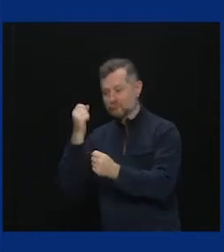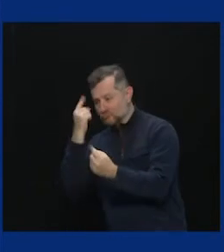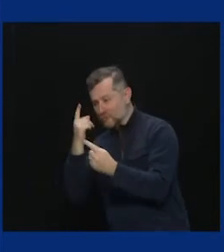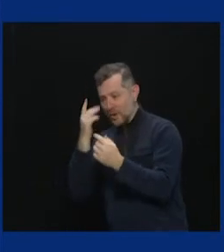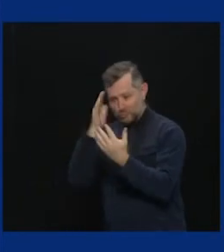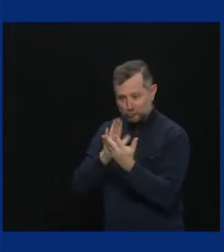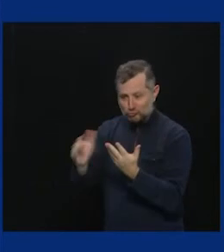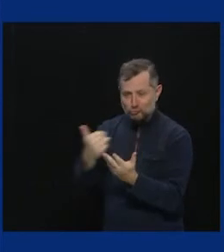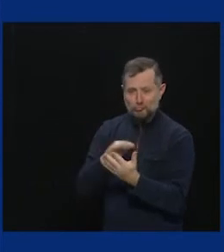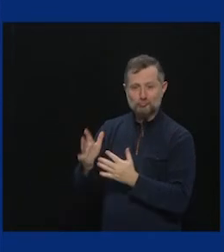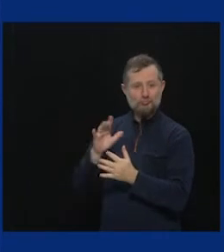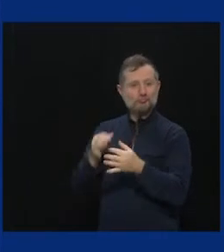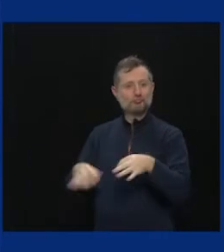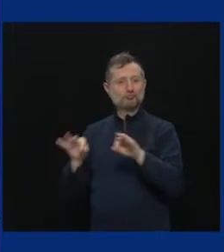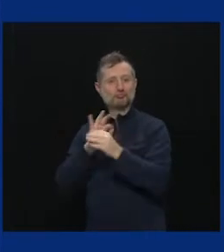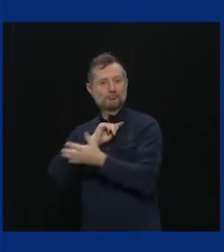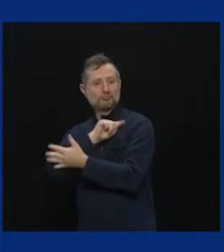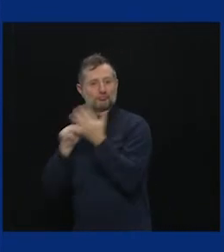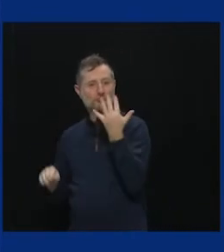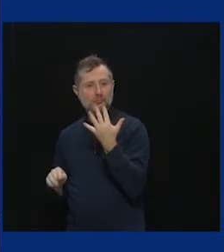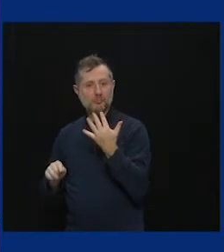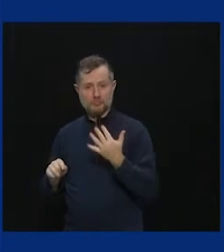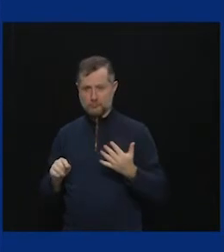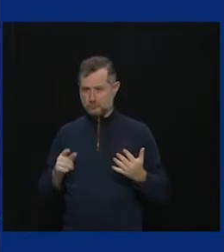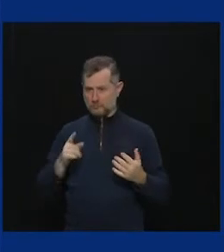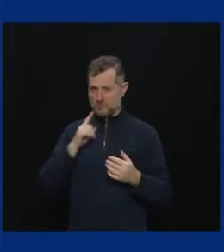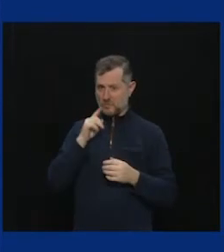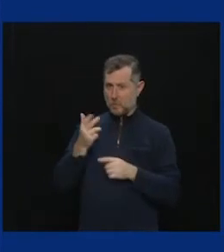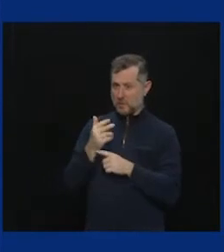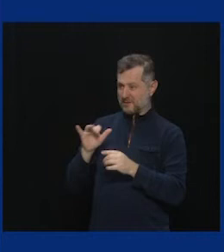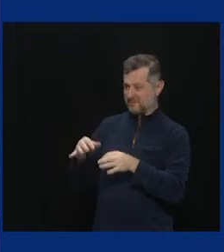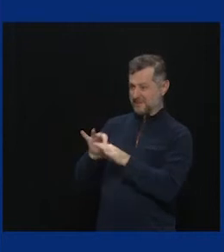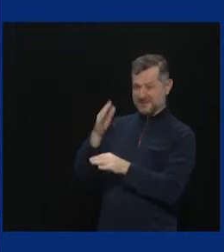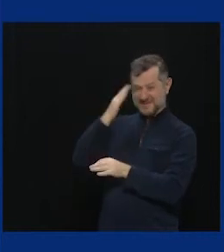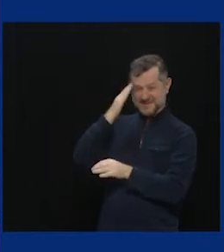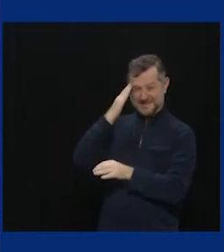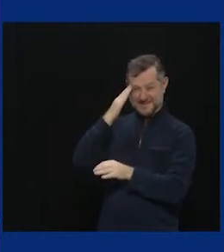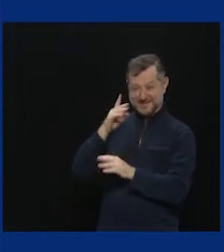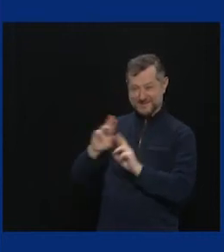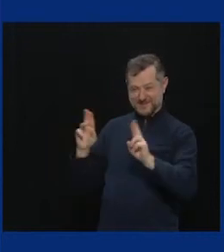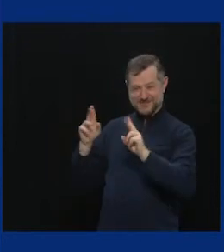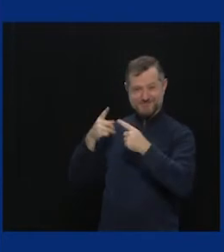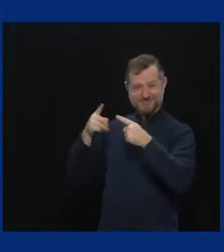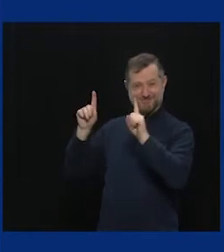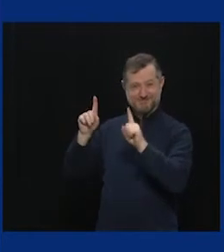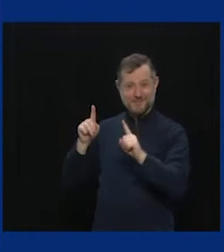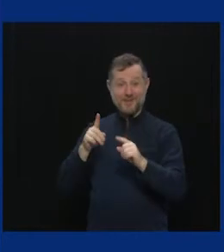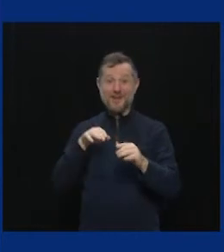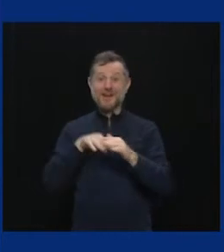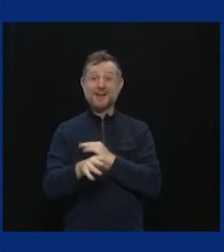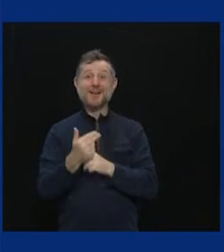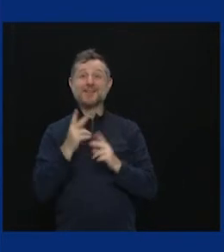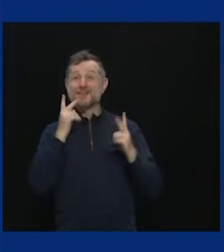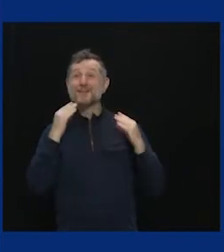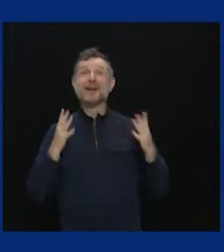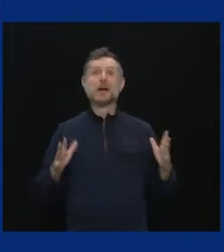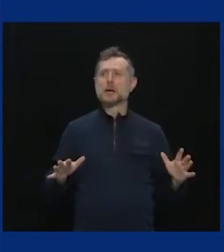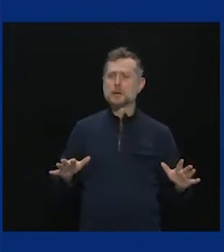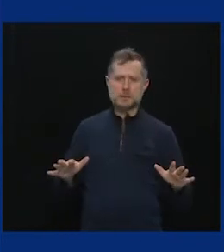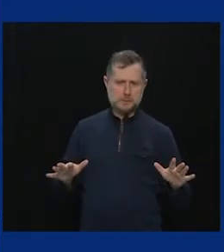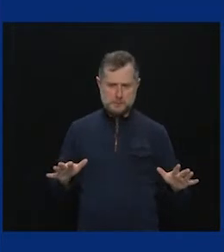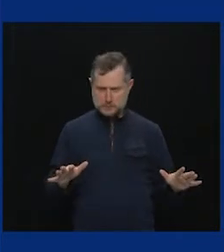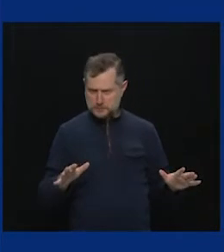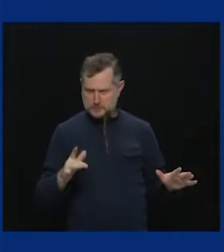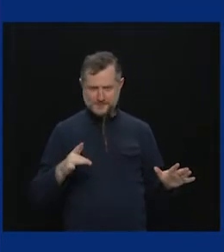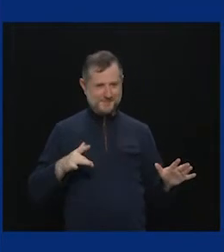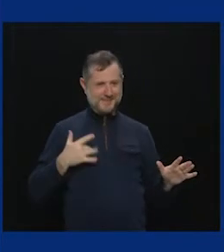is to our success, that welcoming face that I always see when I go into my hotel, no matter how late it is at night. People always make me feel